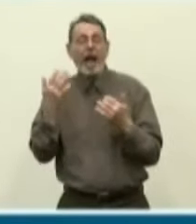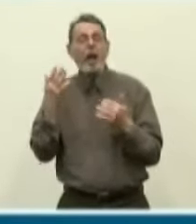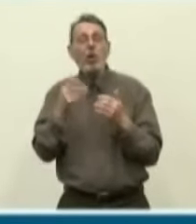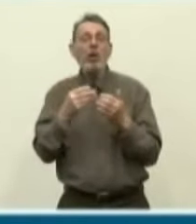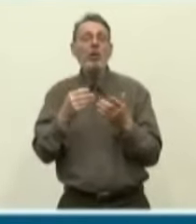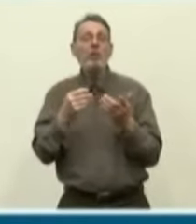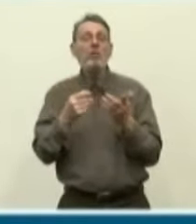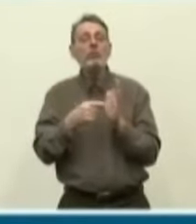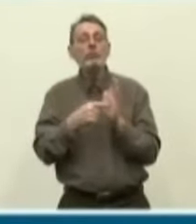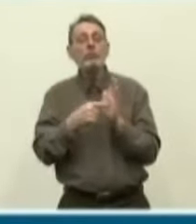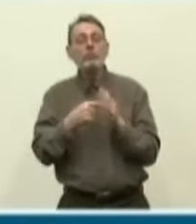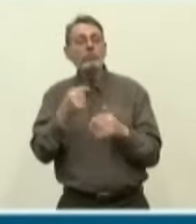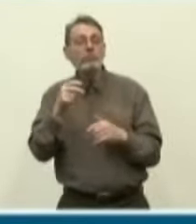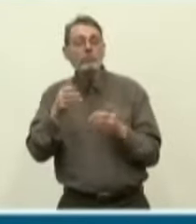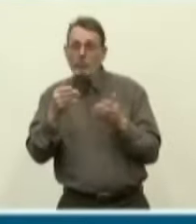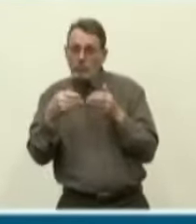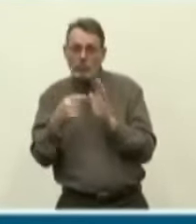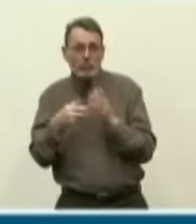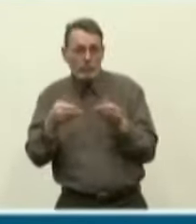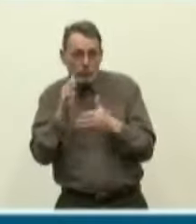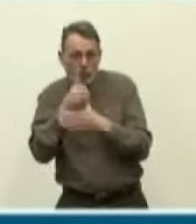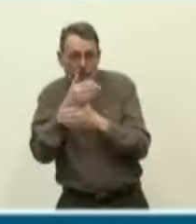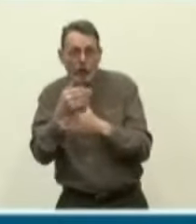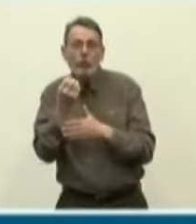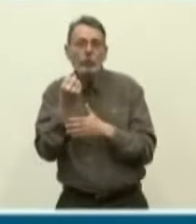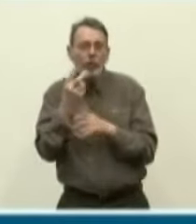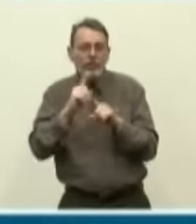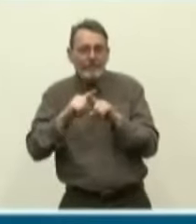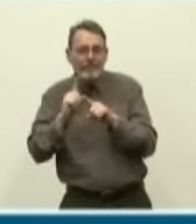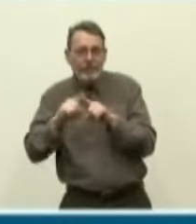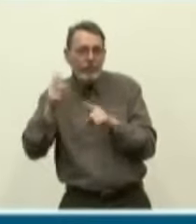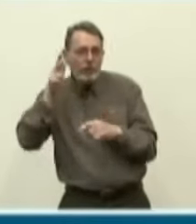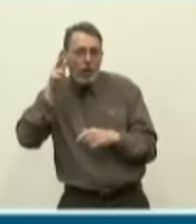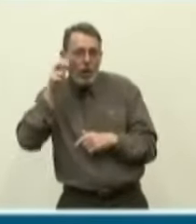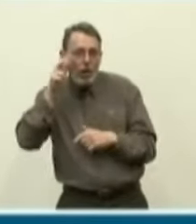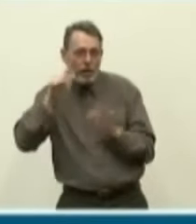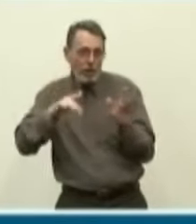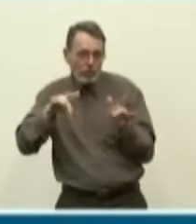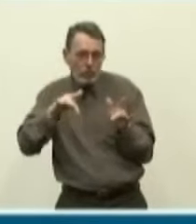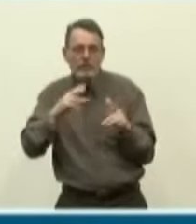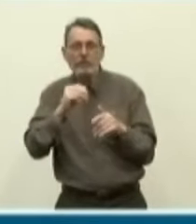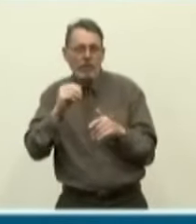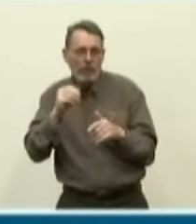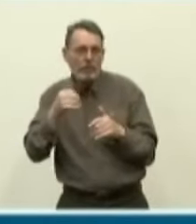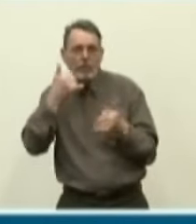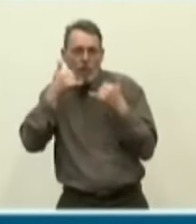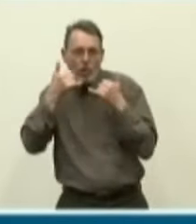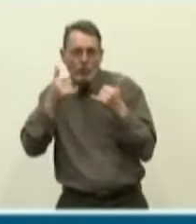which consist of 911 calls and police radio transmissions related to this incident.